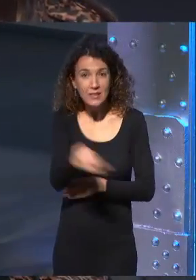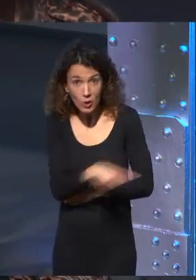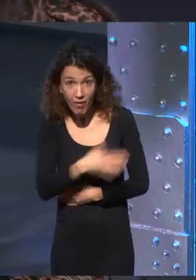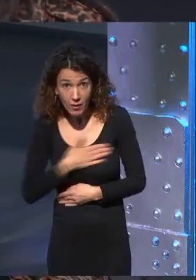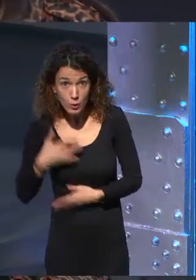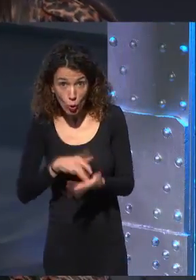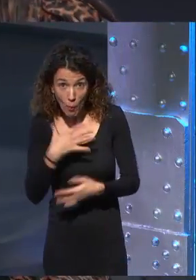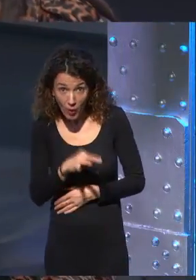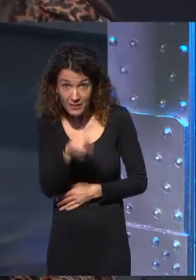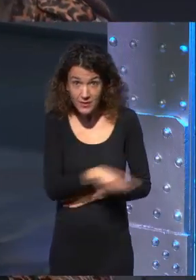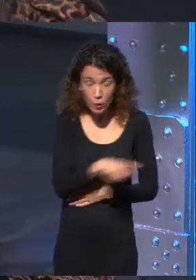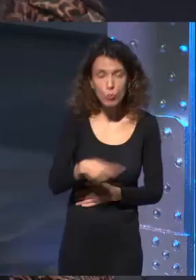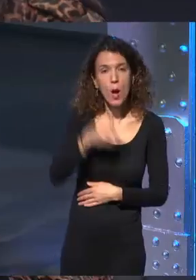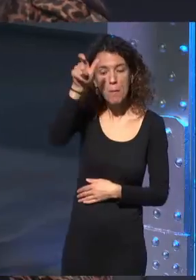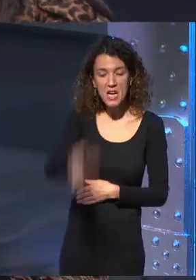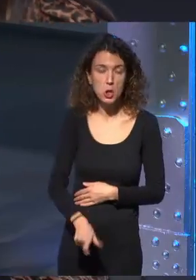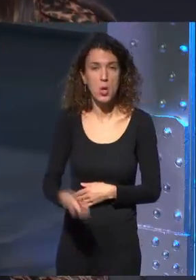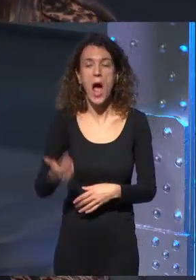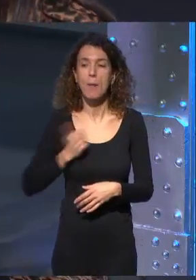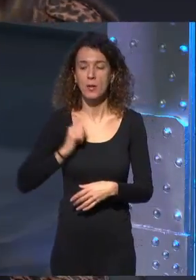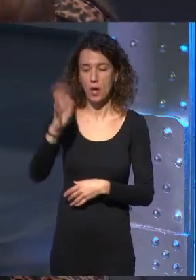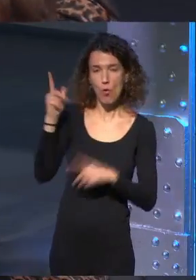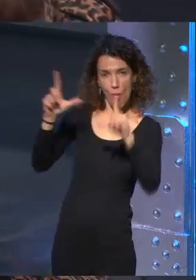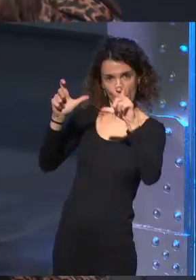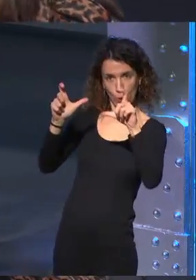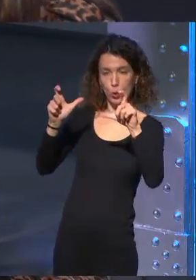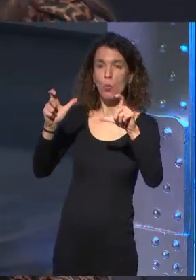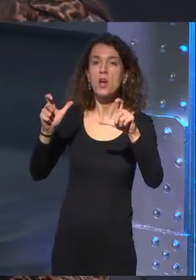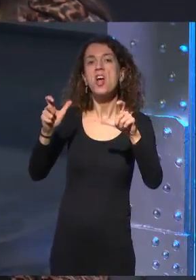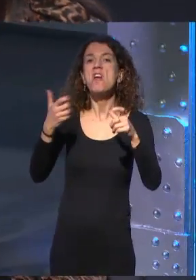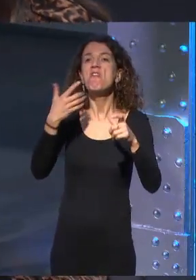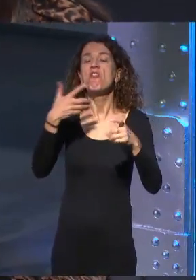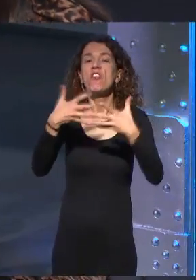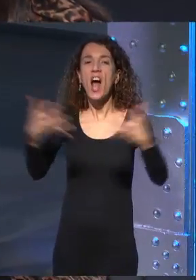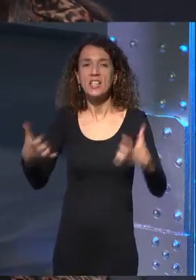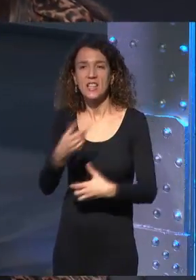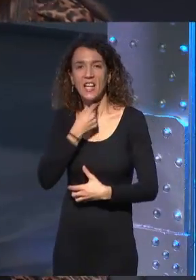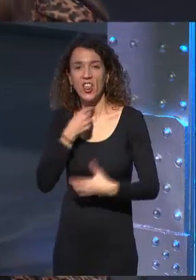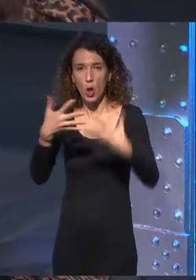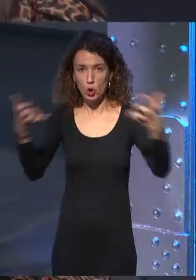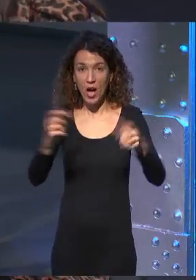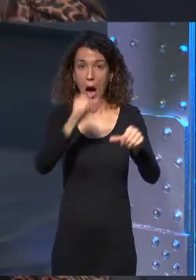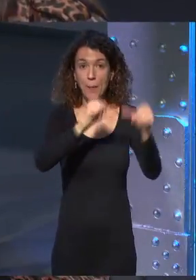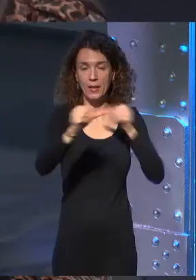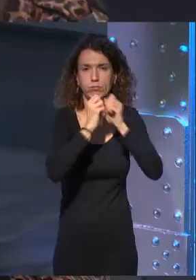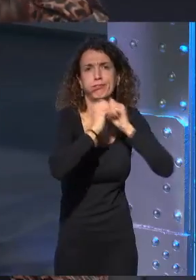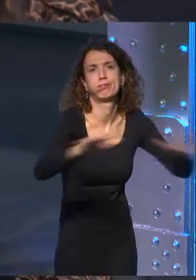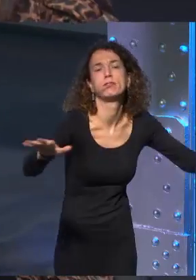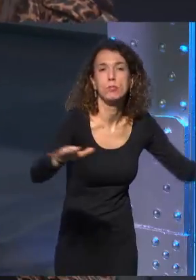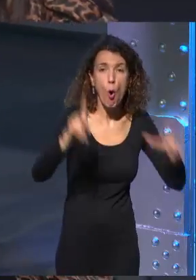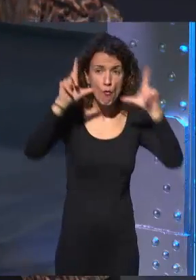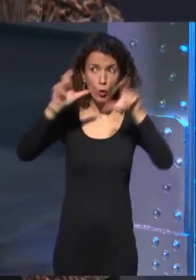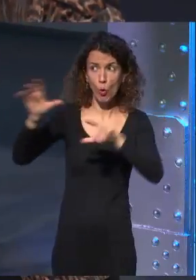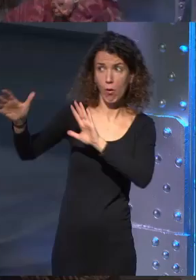want to end up being a meme? Do you know that it could happen? Someone gets a picture from you, puts a funny comment, and it